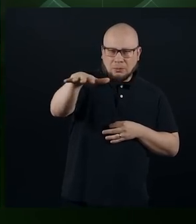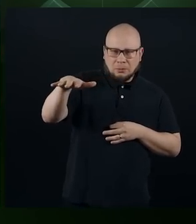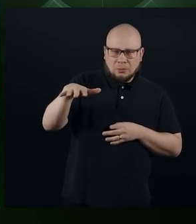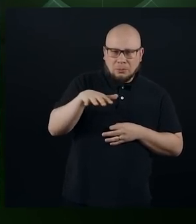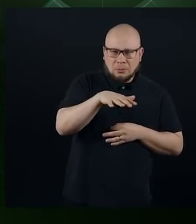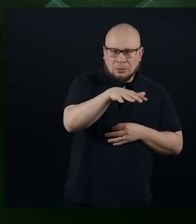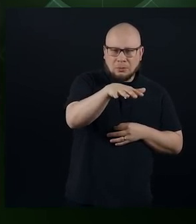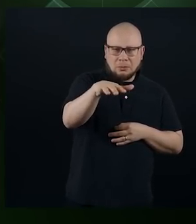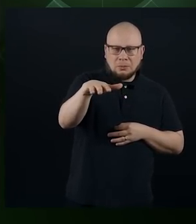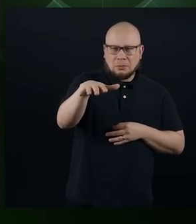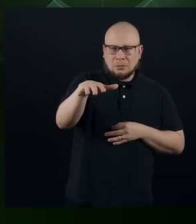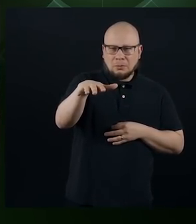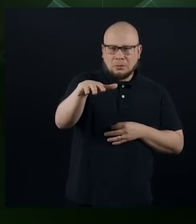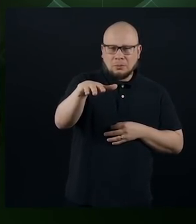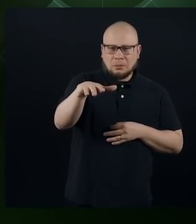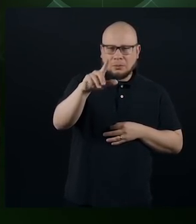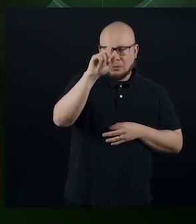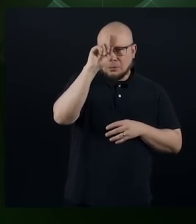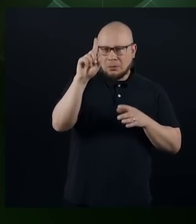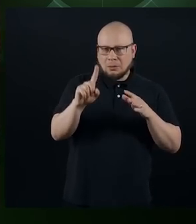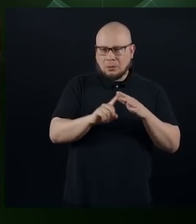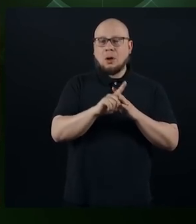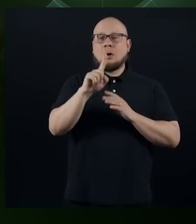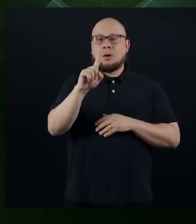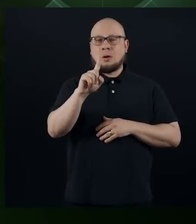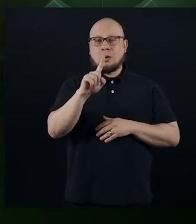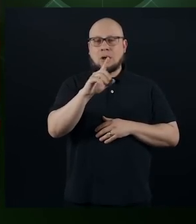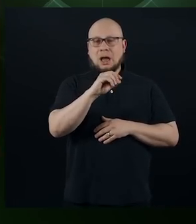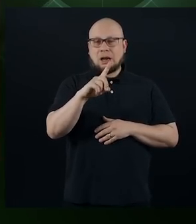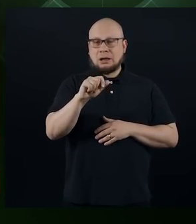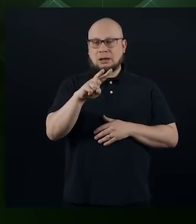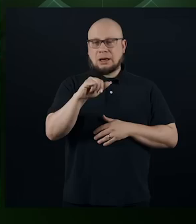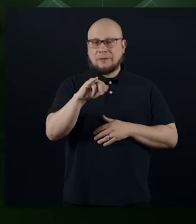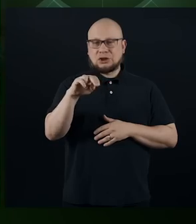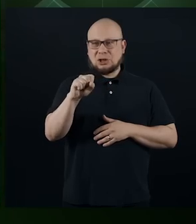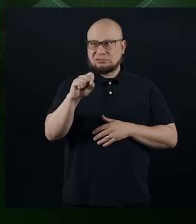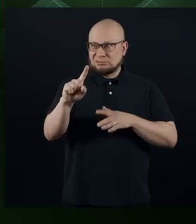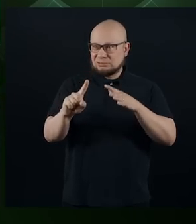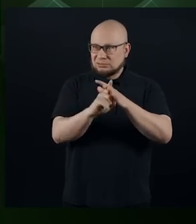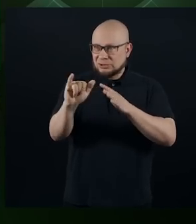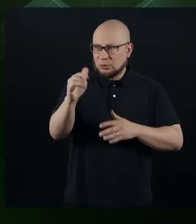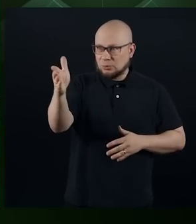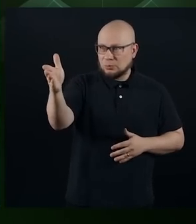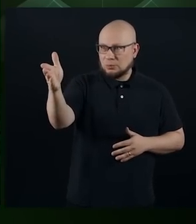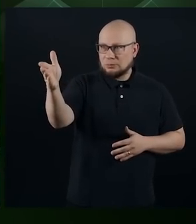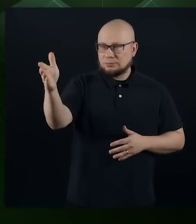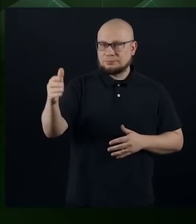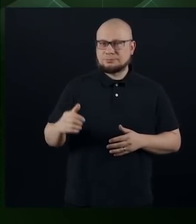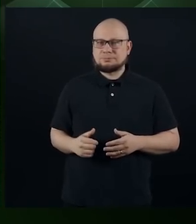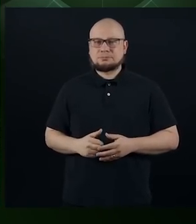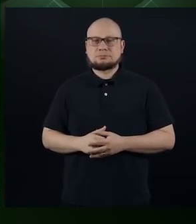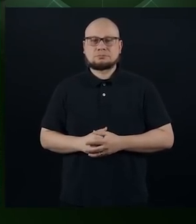pirates. Ah, yes. And now, one Davy Jones.